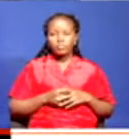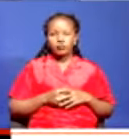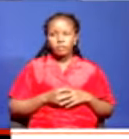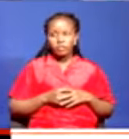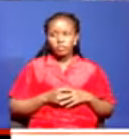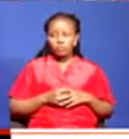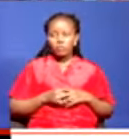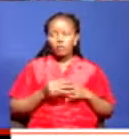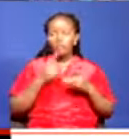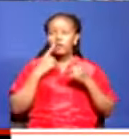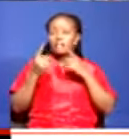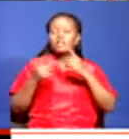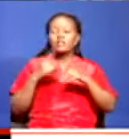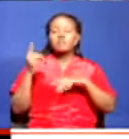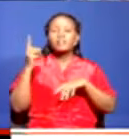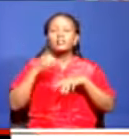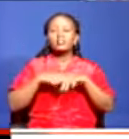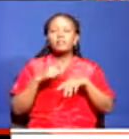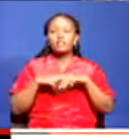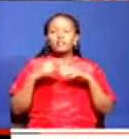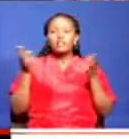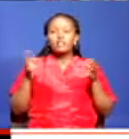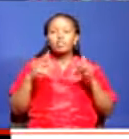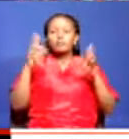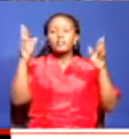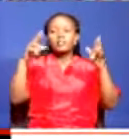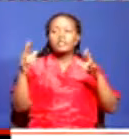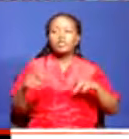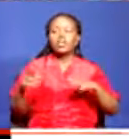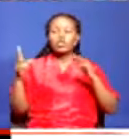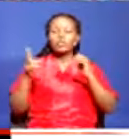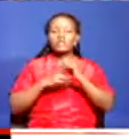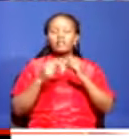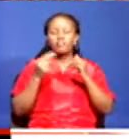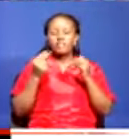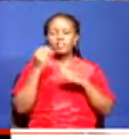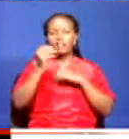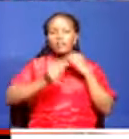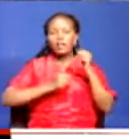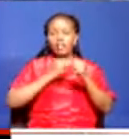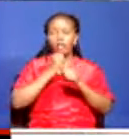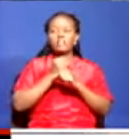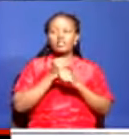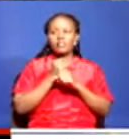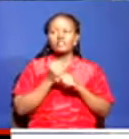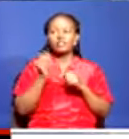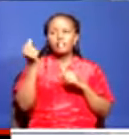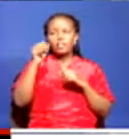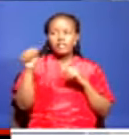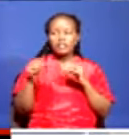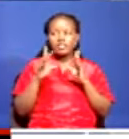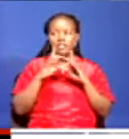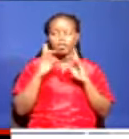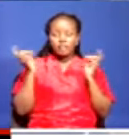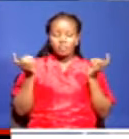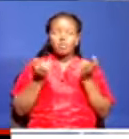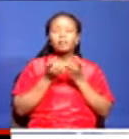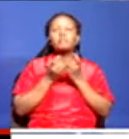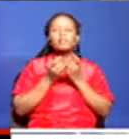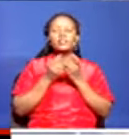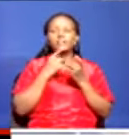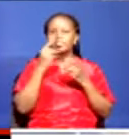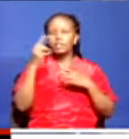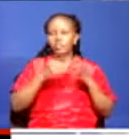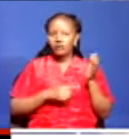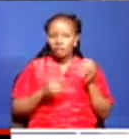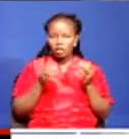Speaking during the Highview International 7th Anniversary, Director of International Trade in the State Department of Trade, Oliver Konje, said small and